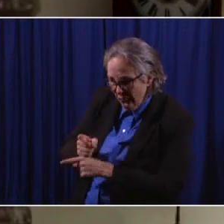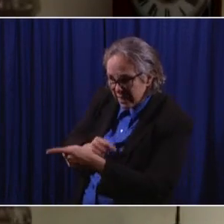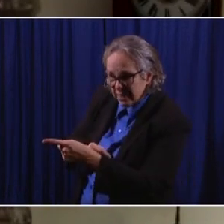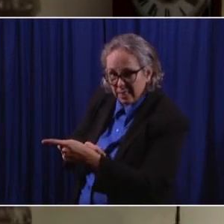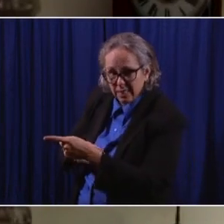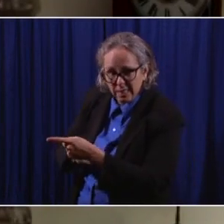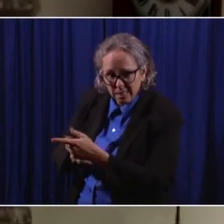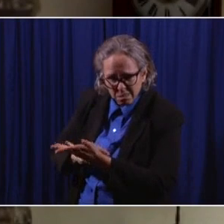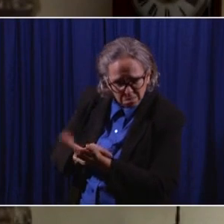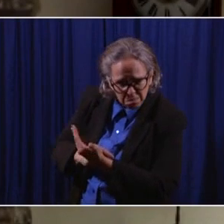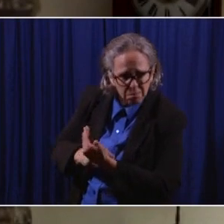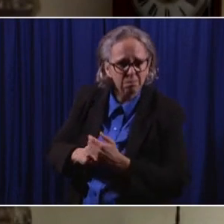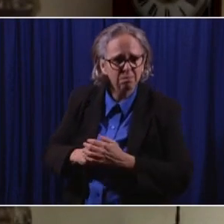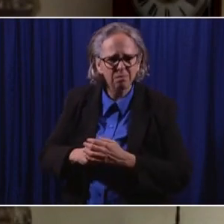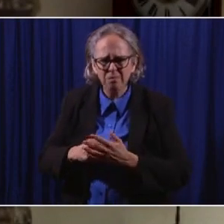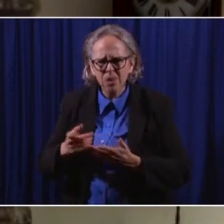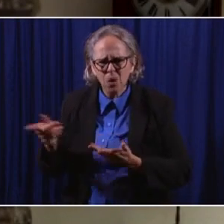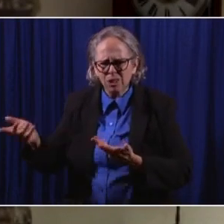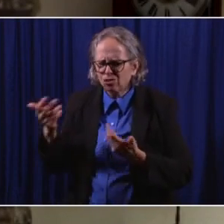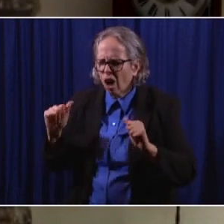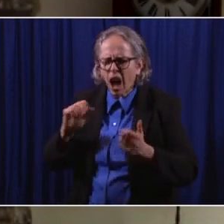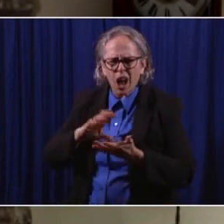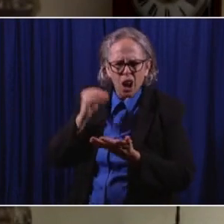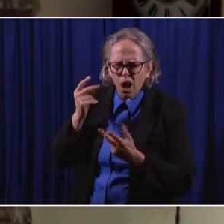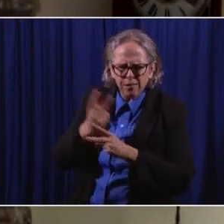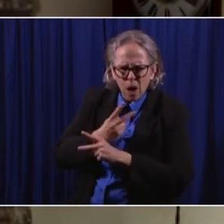and what we're trying to learn?